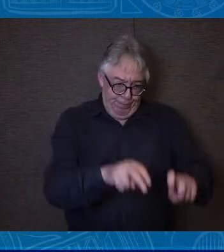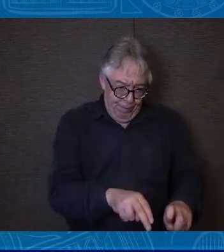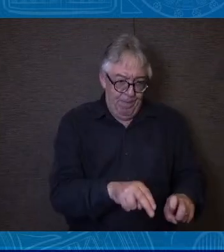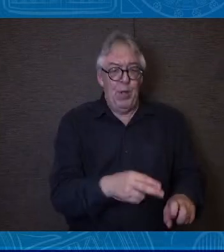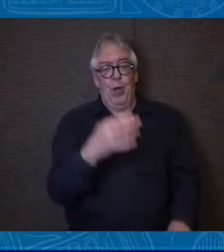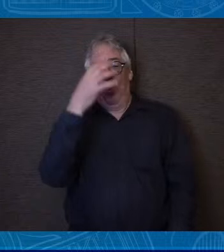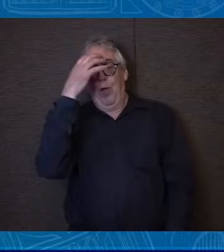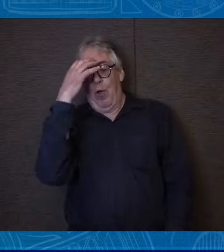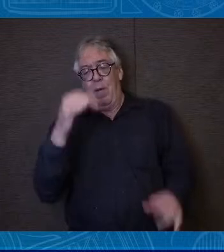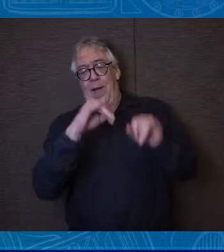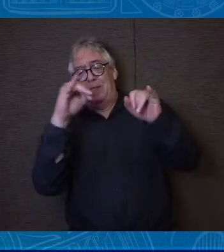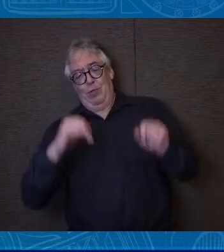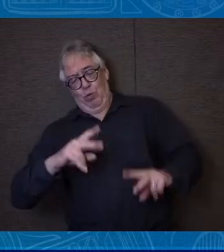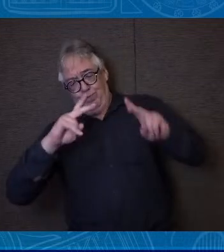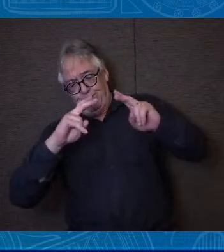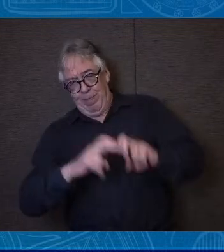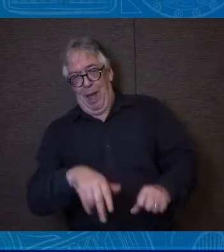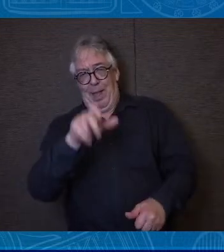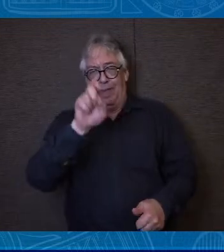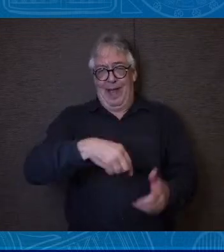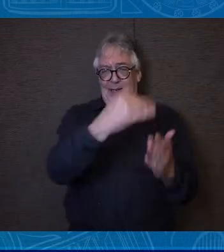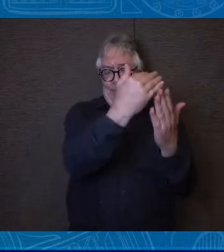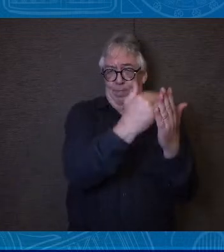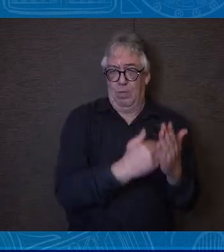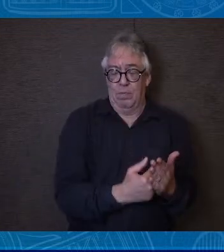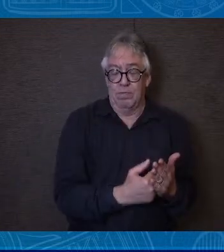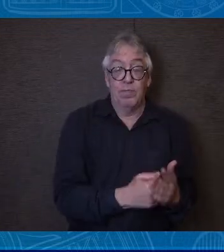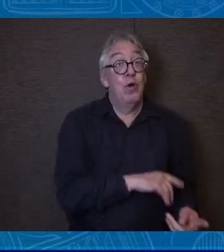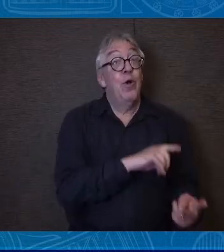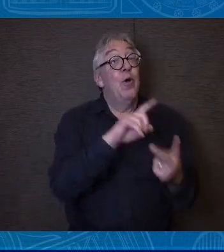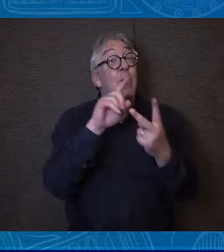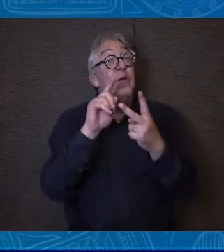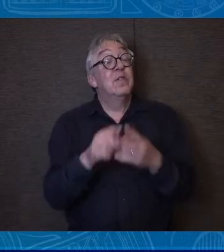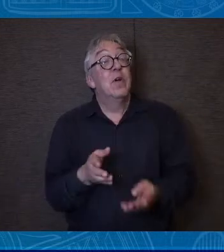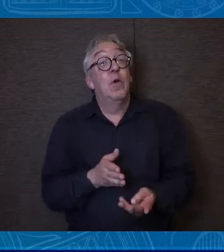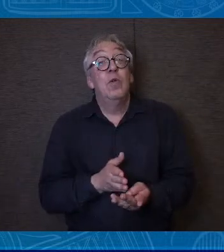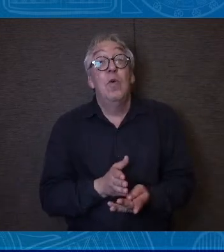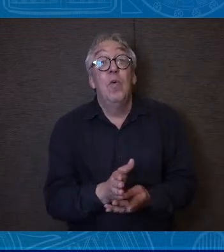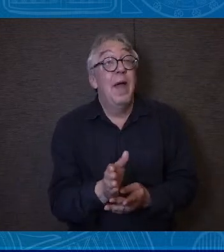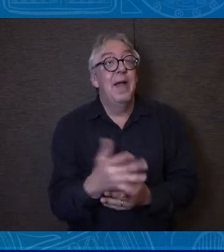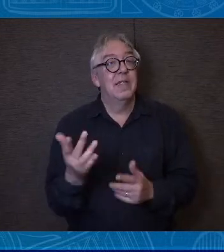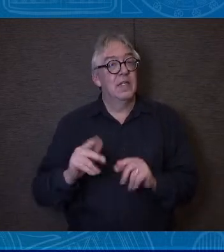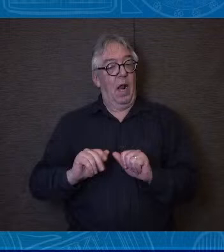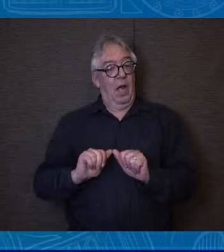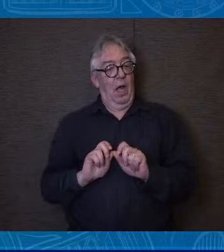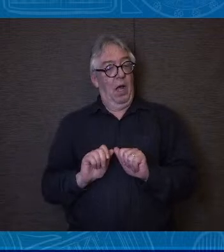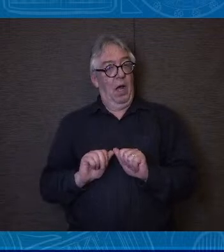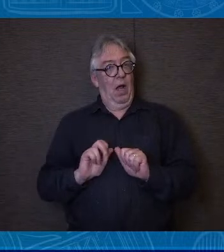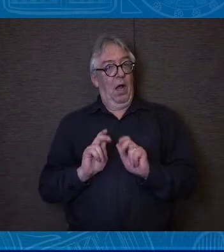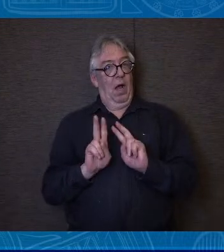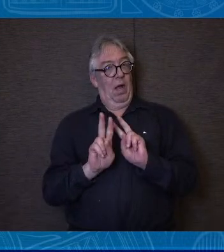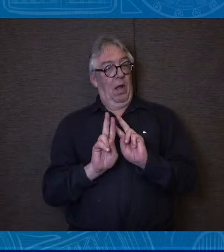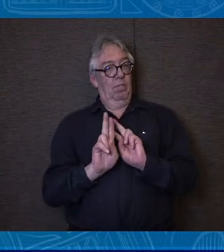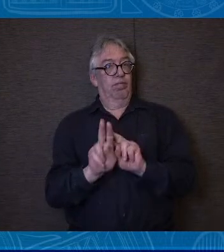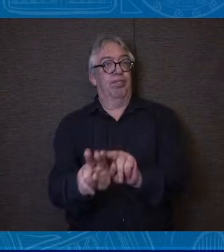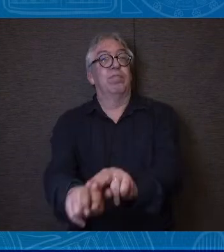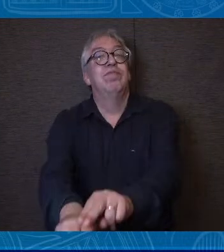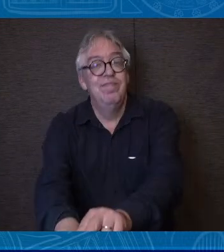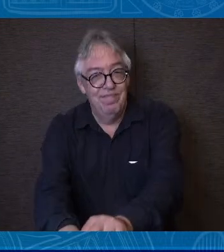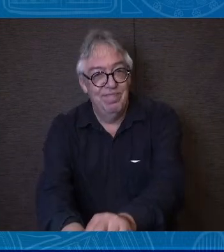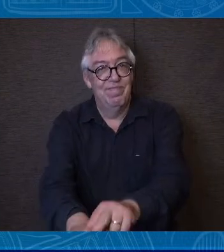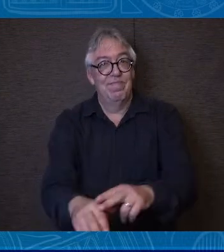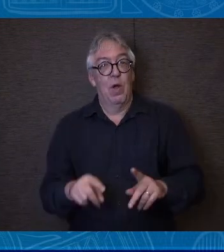institutions. The second one, which proved to be very innovative, is this cascading approach. We invest a lot on